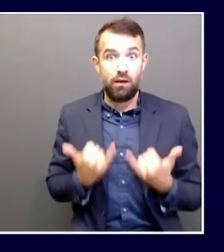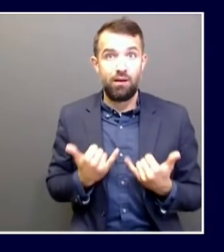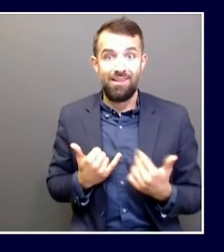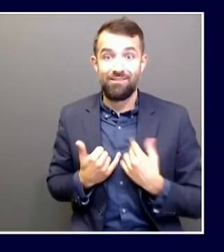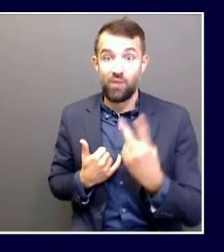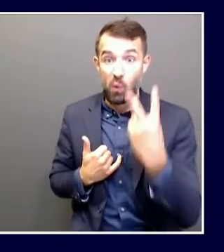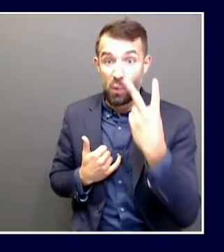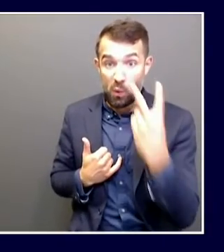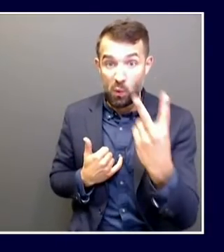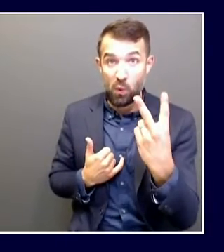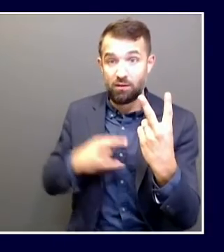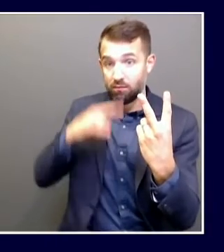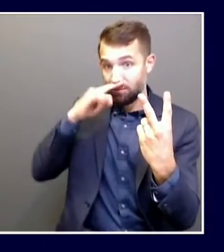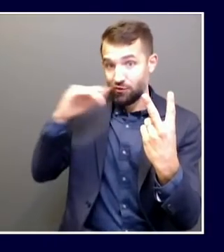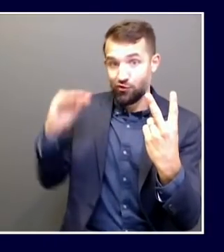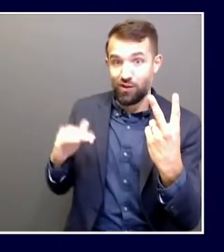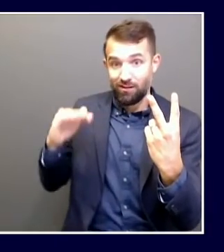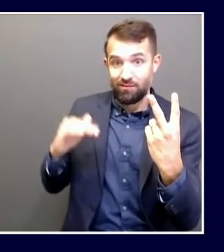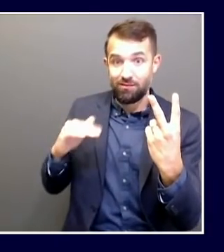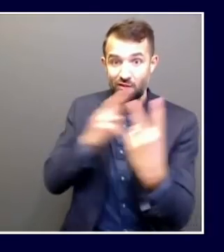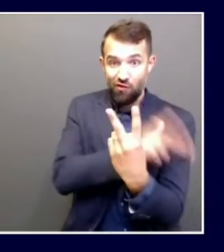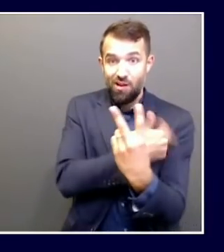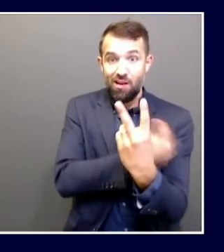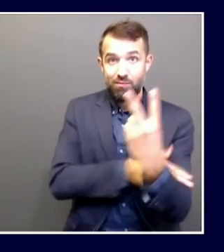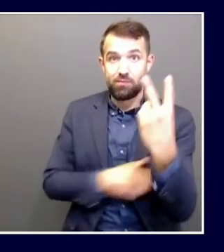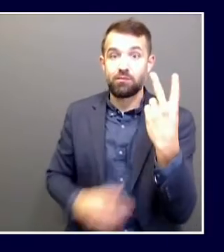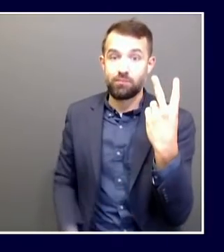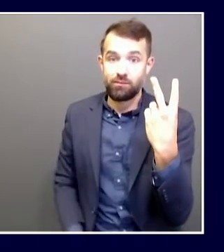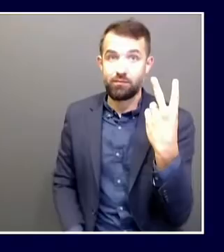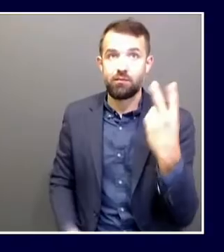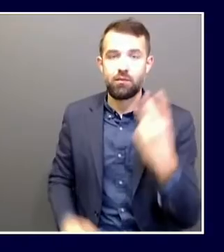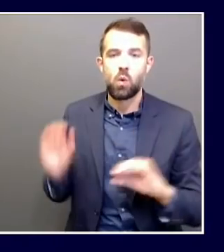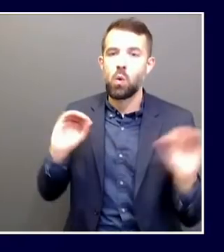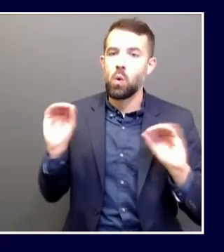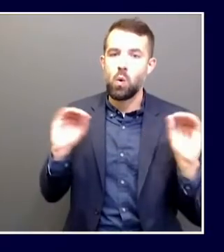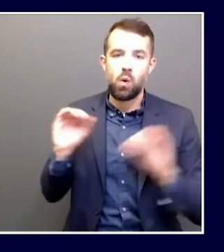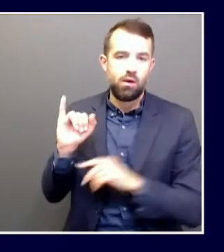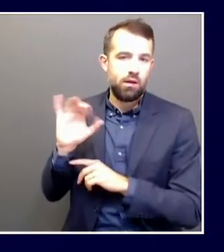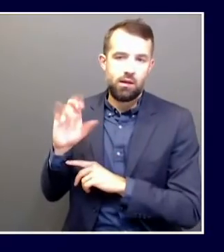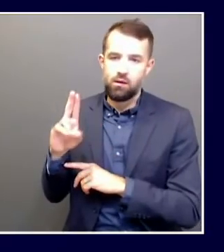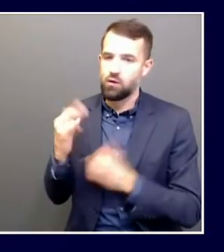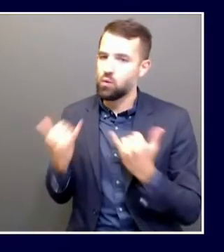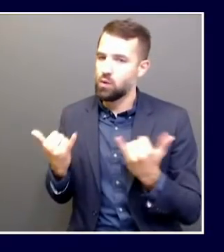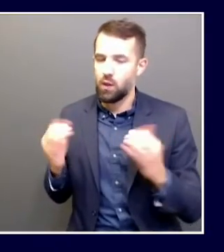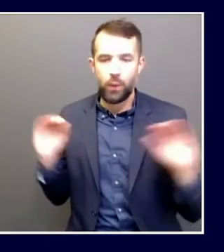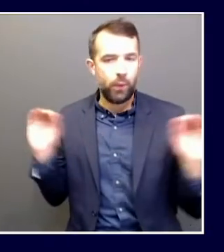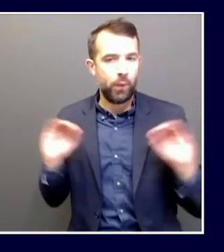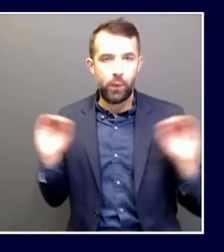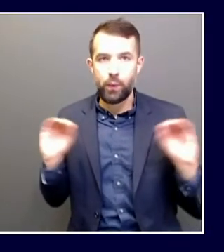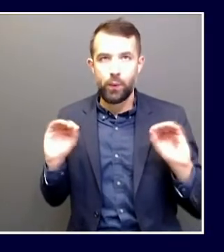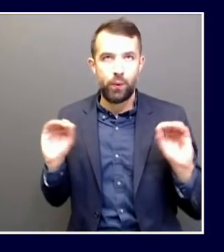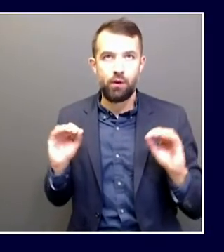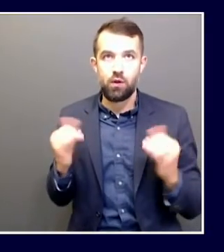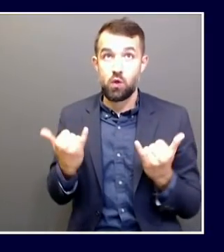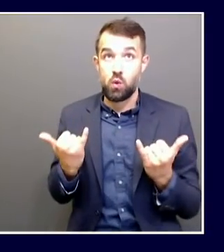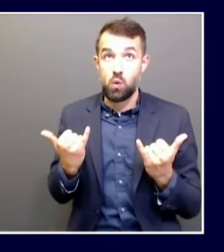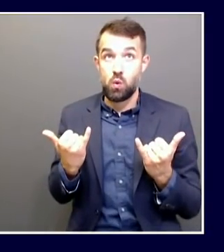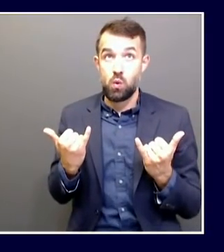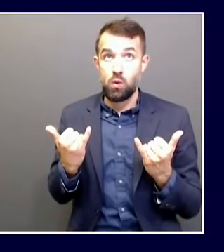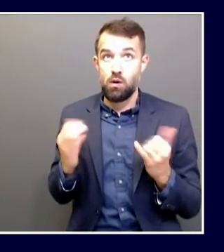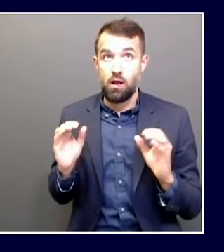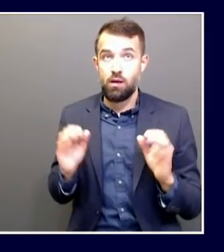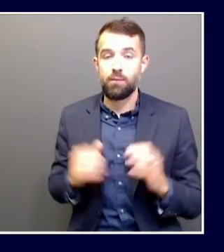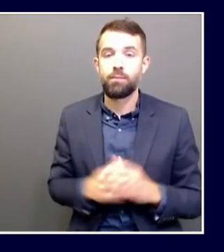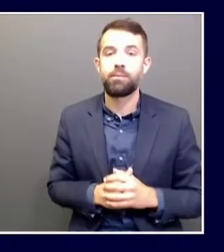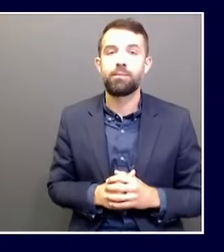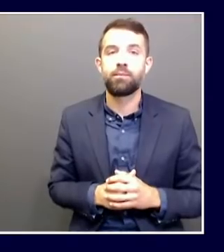right now in the ICU that we're aware of. And then in the past 30 days, 5 children generally,